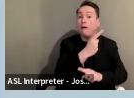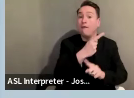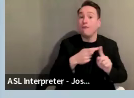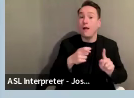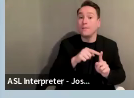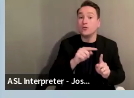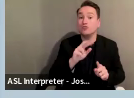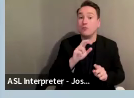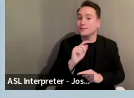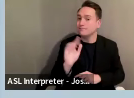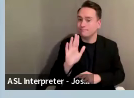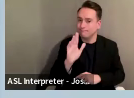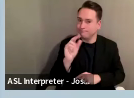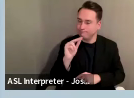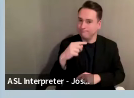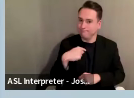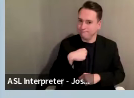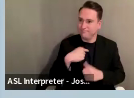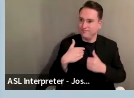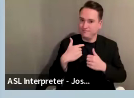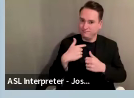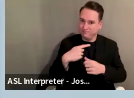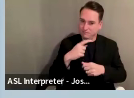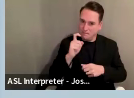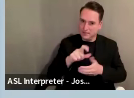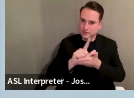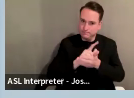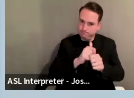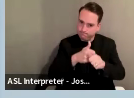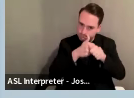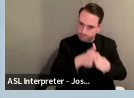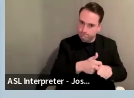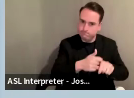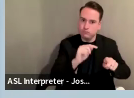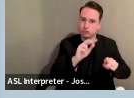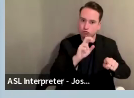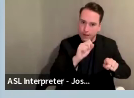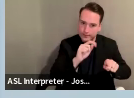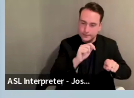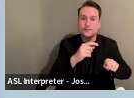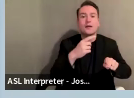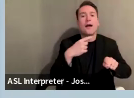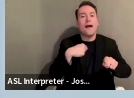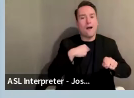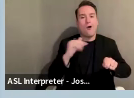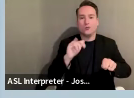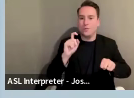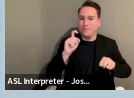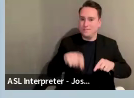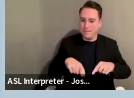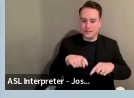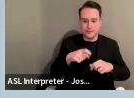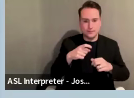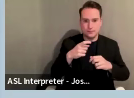is a fiduciary to, in this case, the other beneficiaries, their siblings. Okay, they can't do extra things